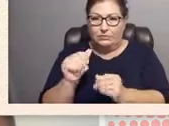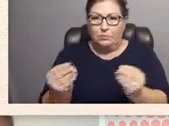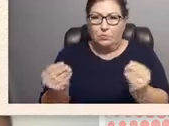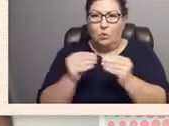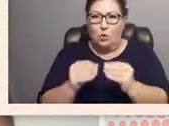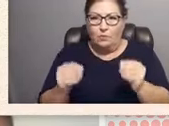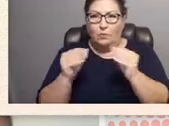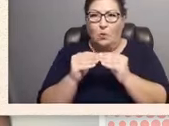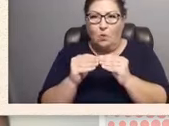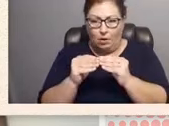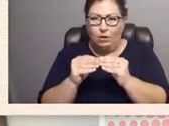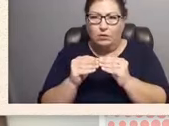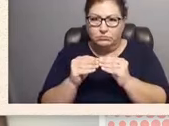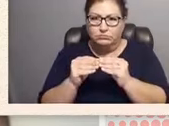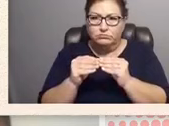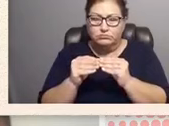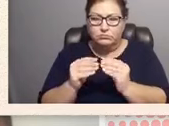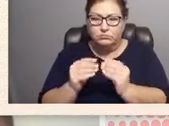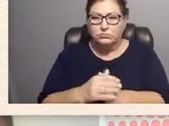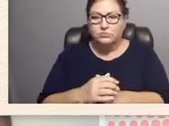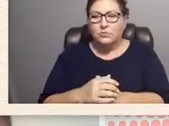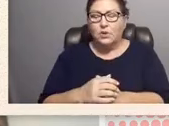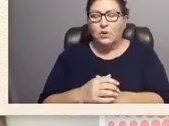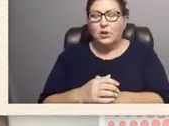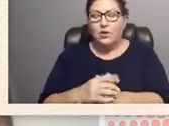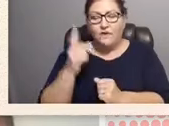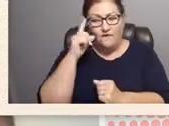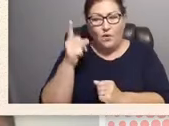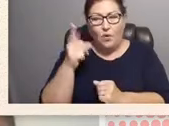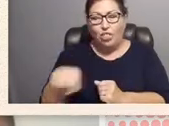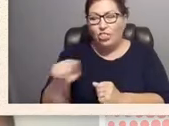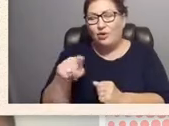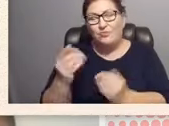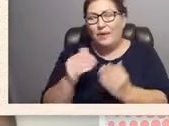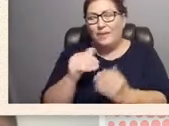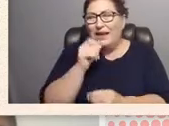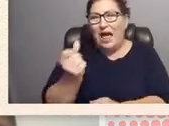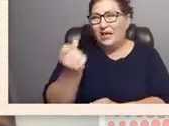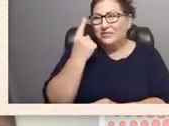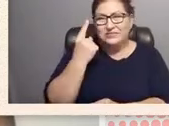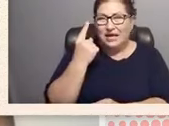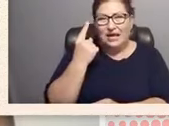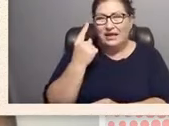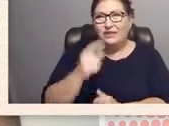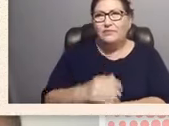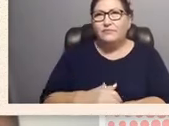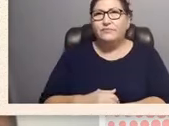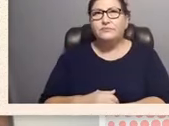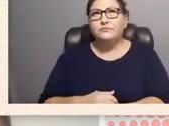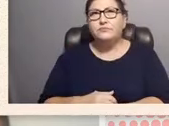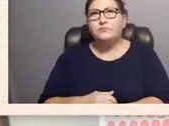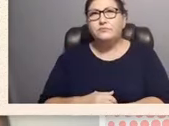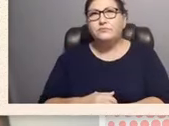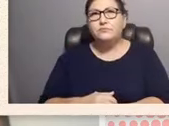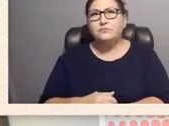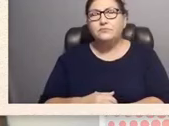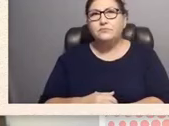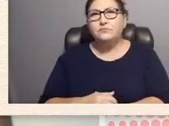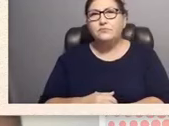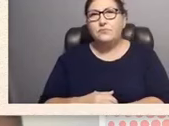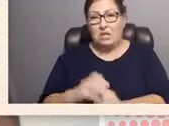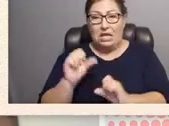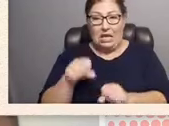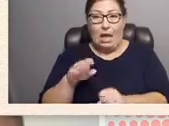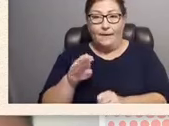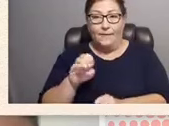rates. And for those that may not understand that sooner or later that it could be your brother,